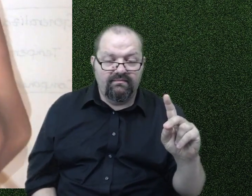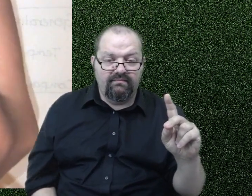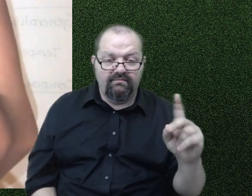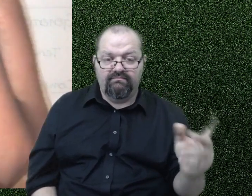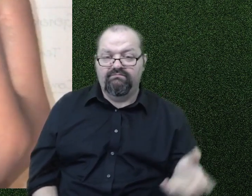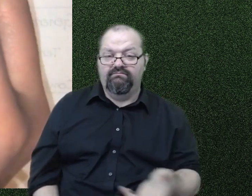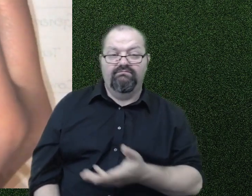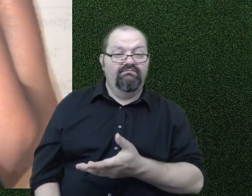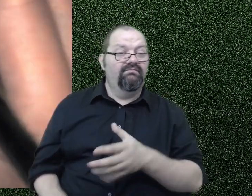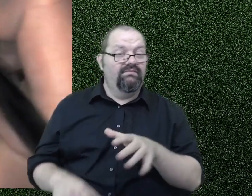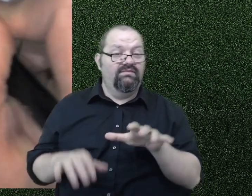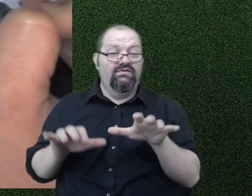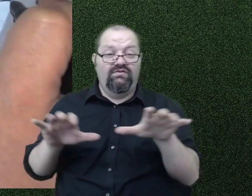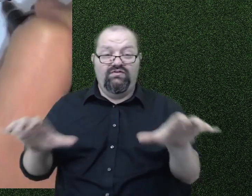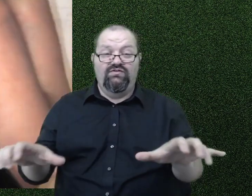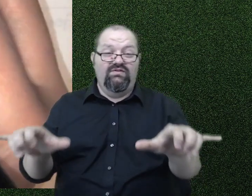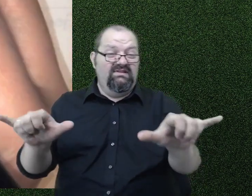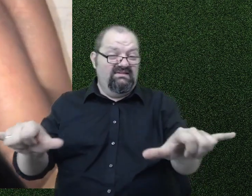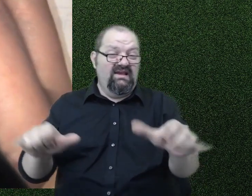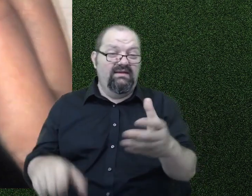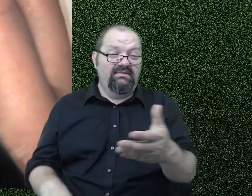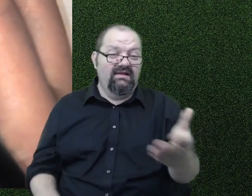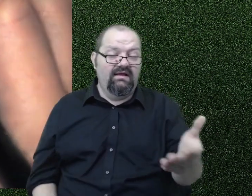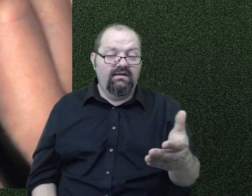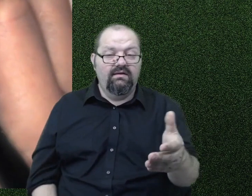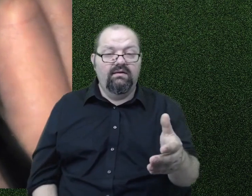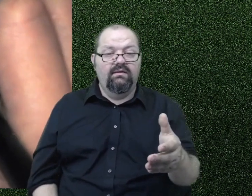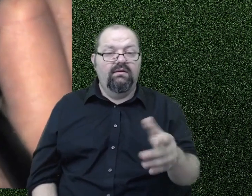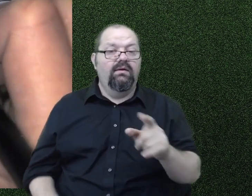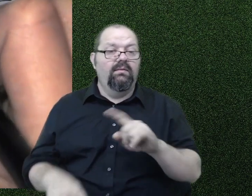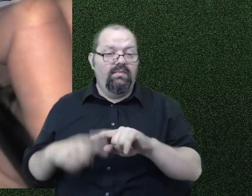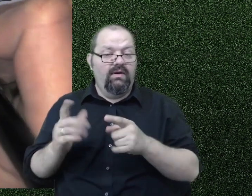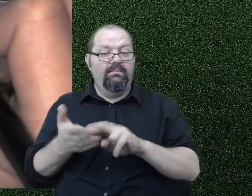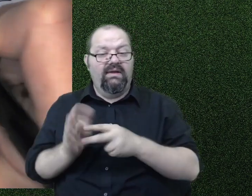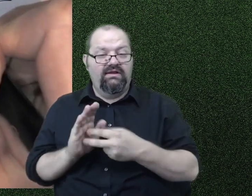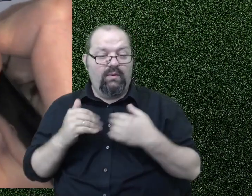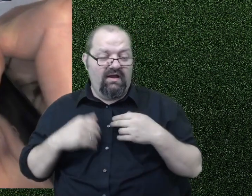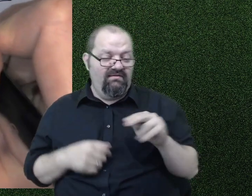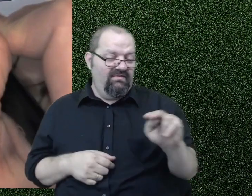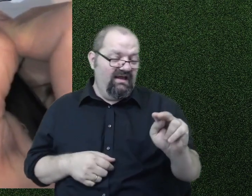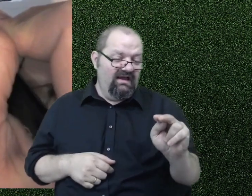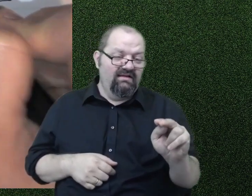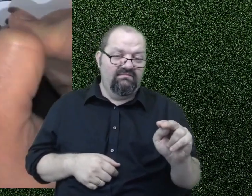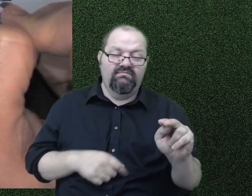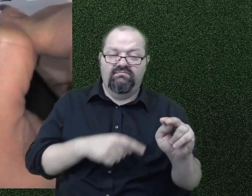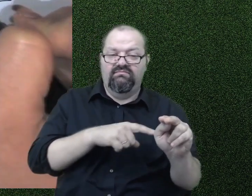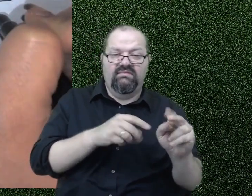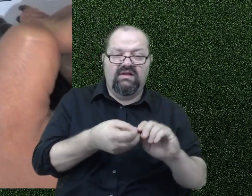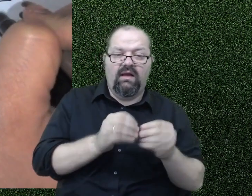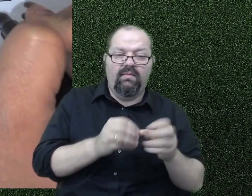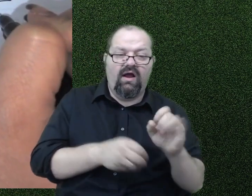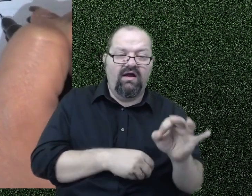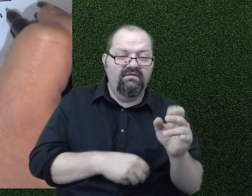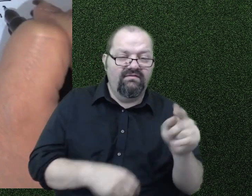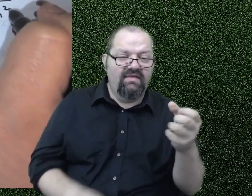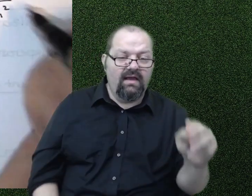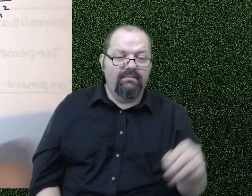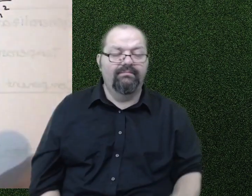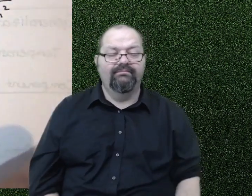do the same thing. You're just going to have n of them. Take the components, you square them, add them, and take the square